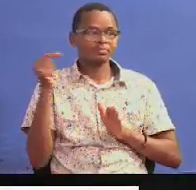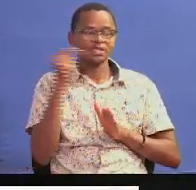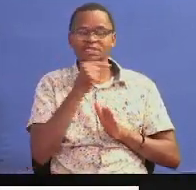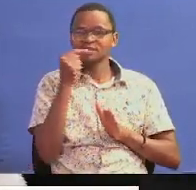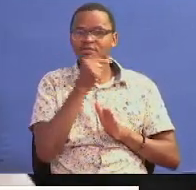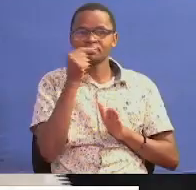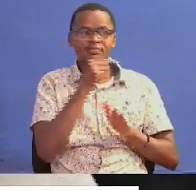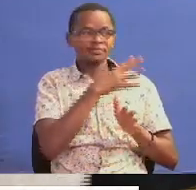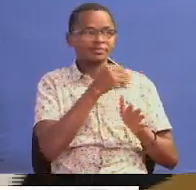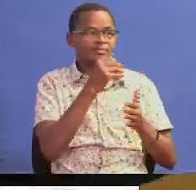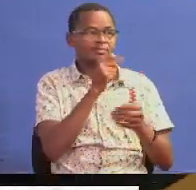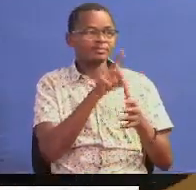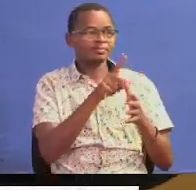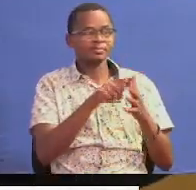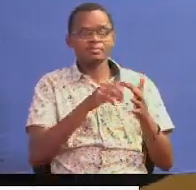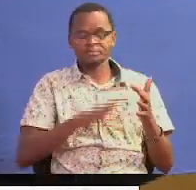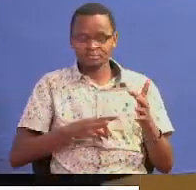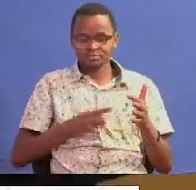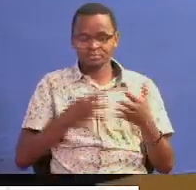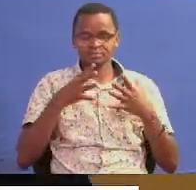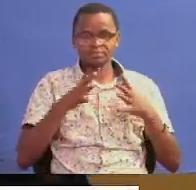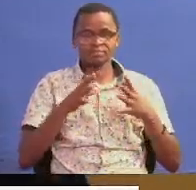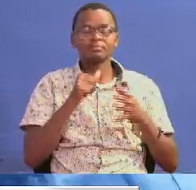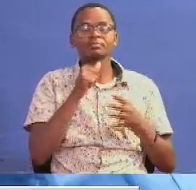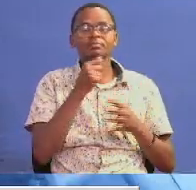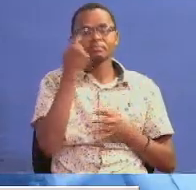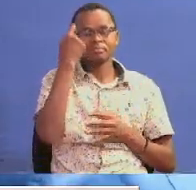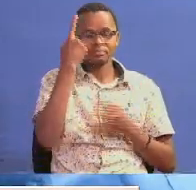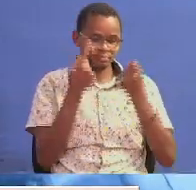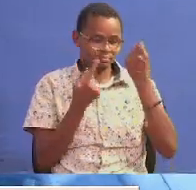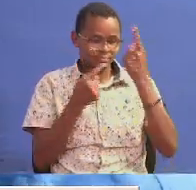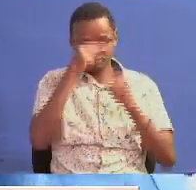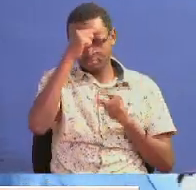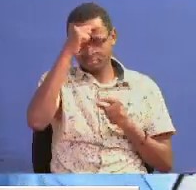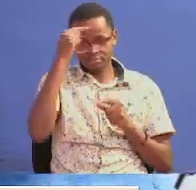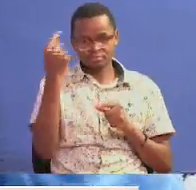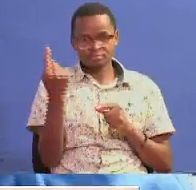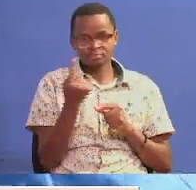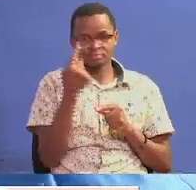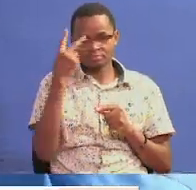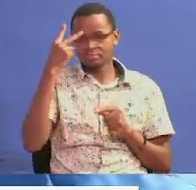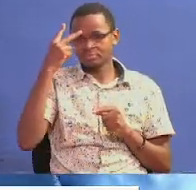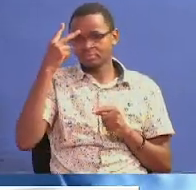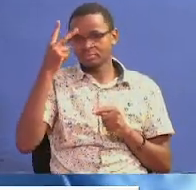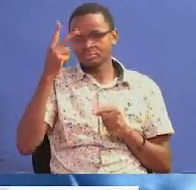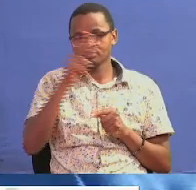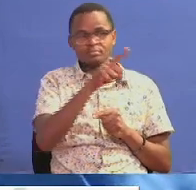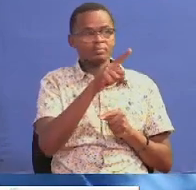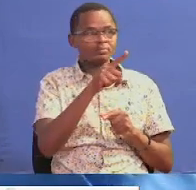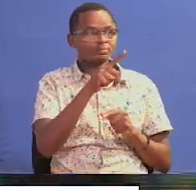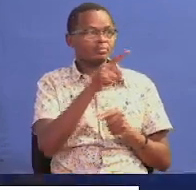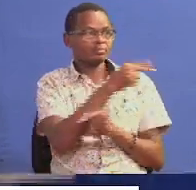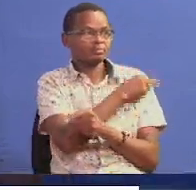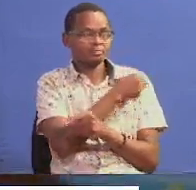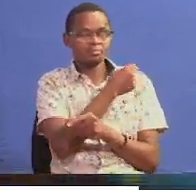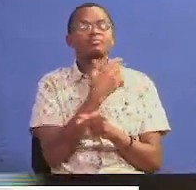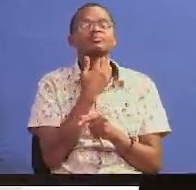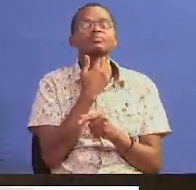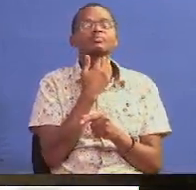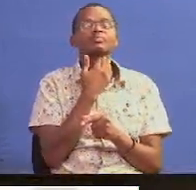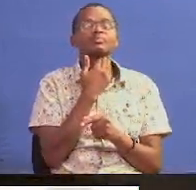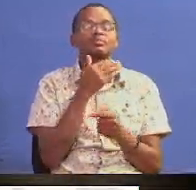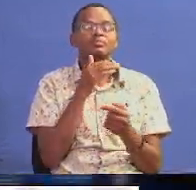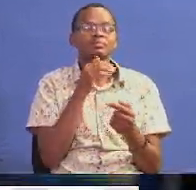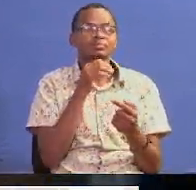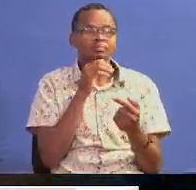paste. And we really felt that sometimes people do not understand us because you only see us in a clinical setup. And we wanted